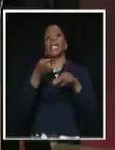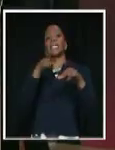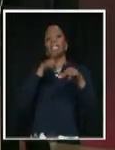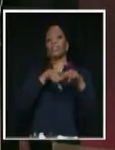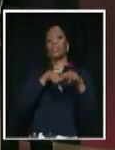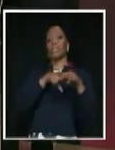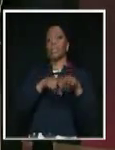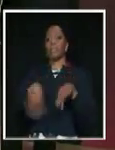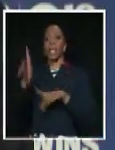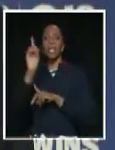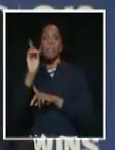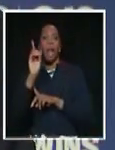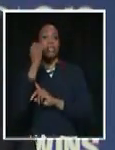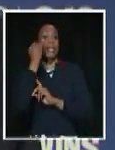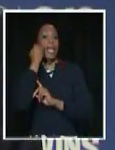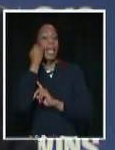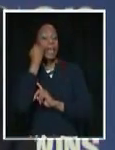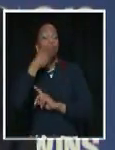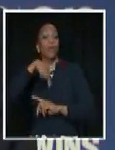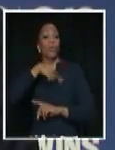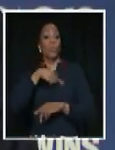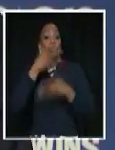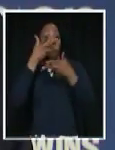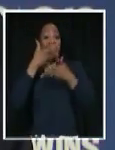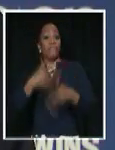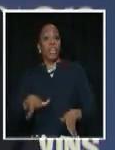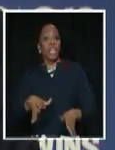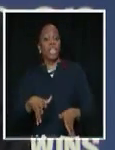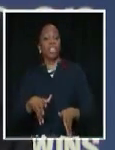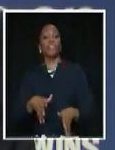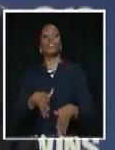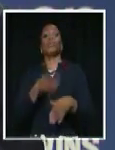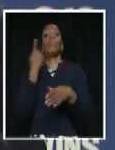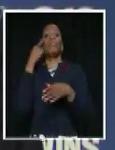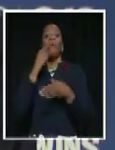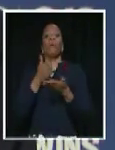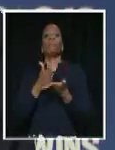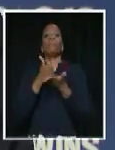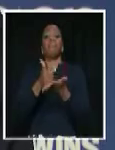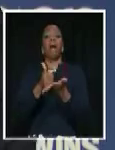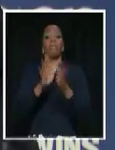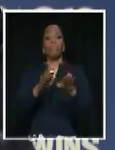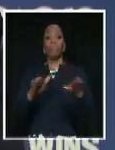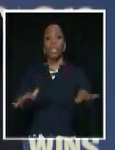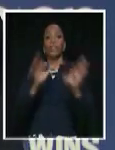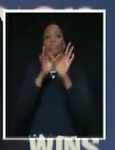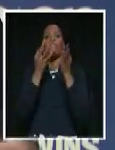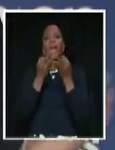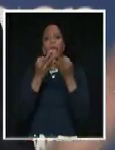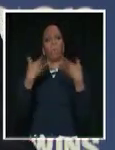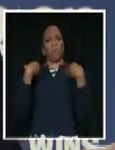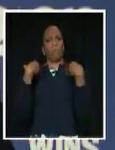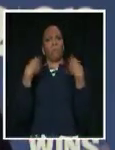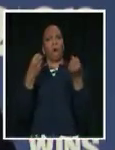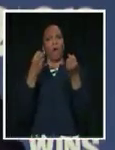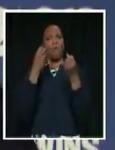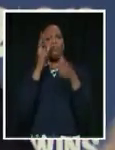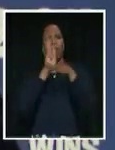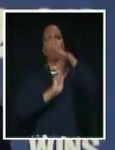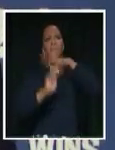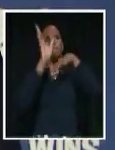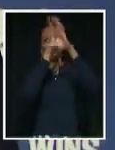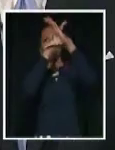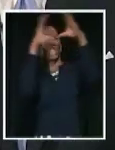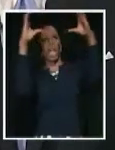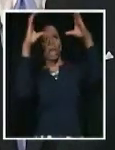points. One, if we're going to get anything done to help children, to help families, we have to be bold, we have to be progressive, we have to be visionary. Mr. Lhota says he